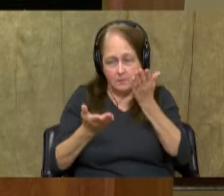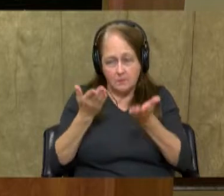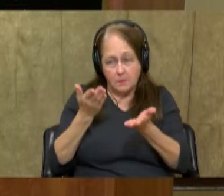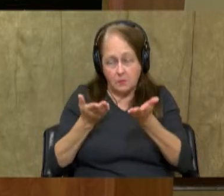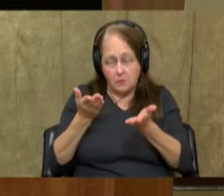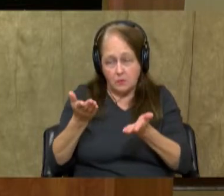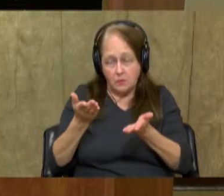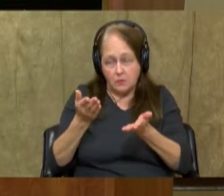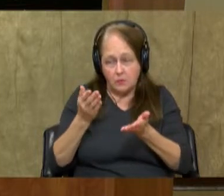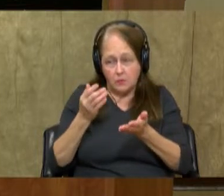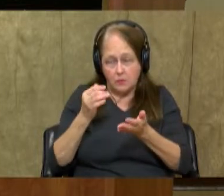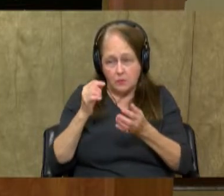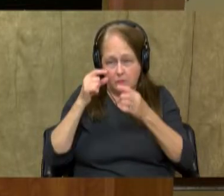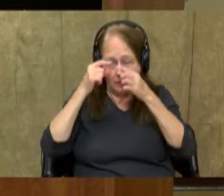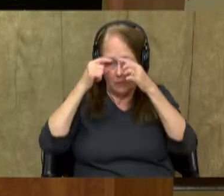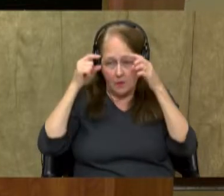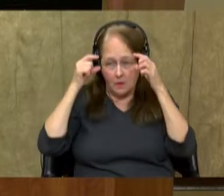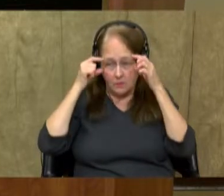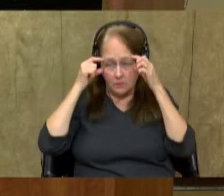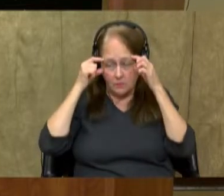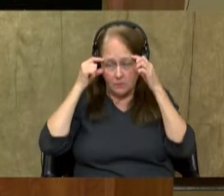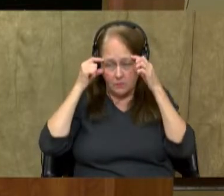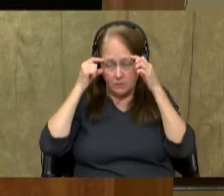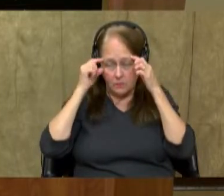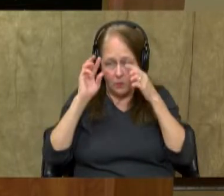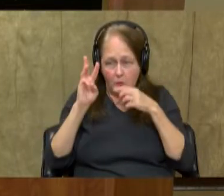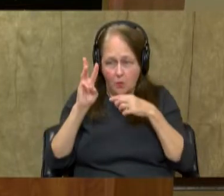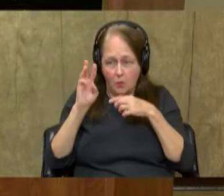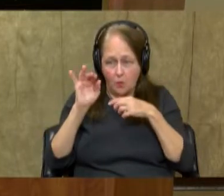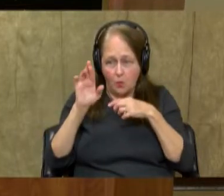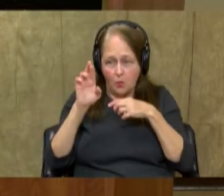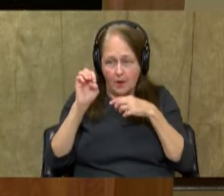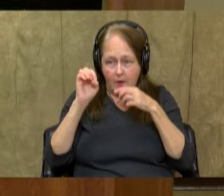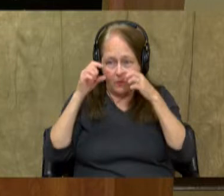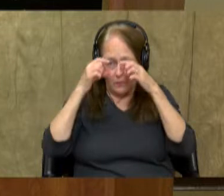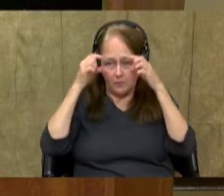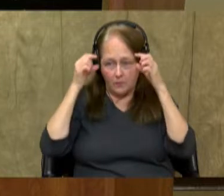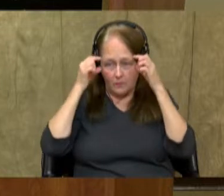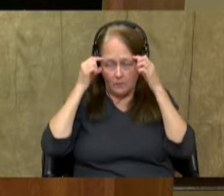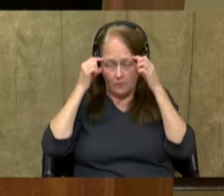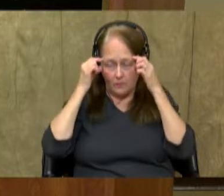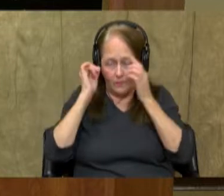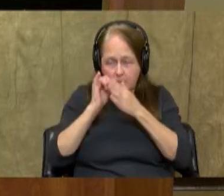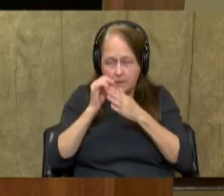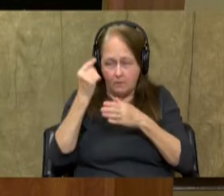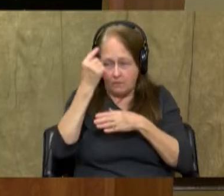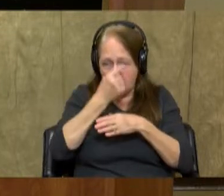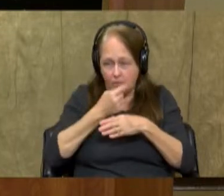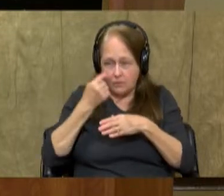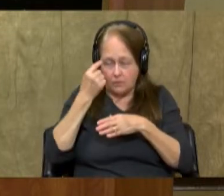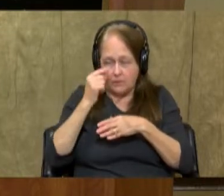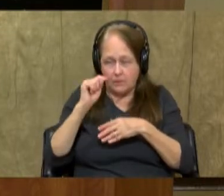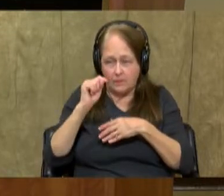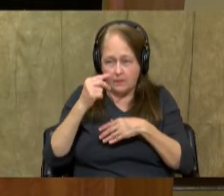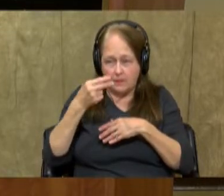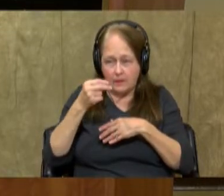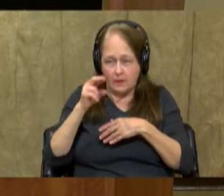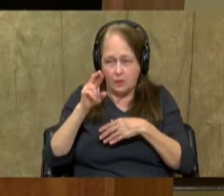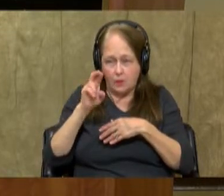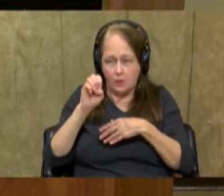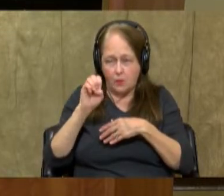Perhaps the wire-rimmed glasses gave him away. This is the face of Theodore Roosevelt,